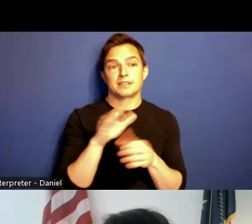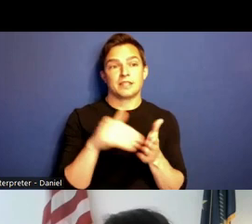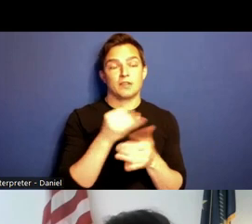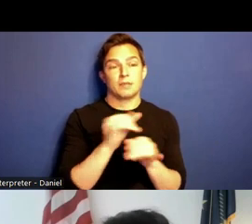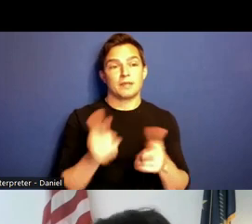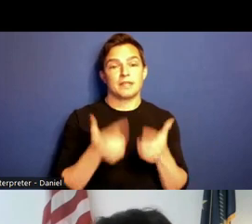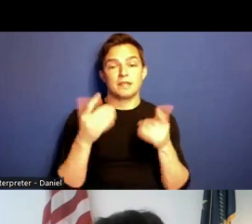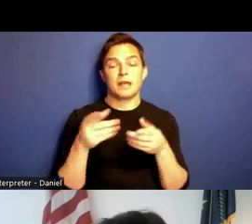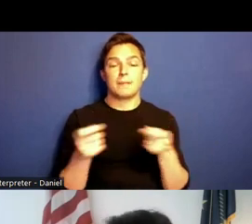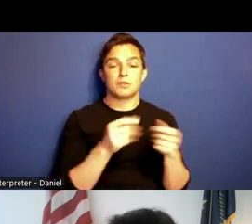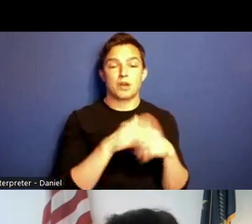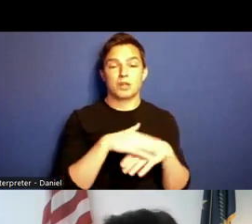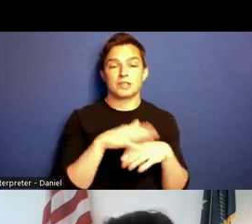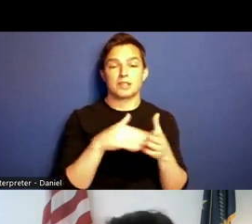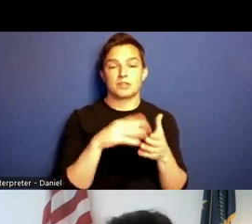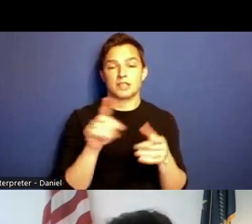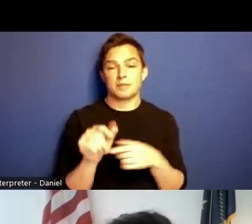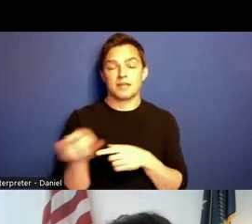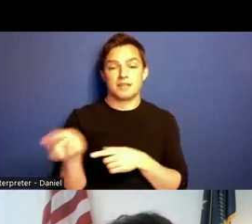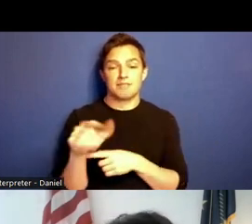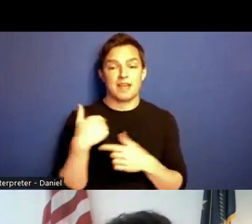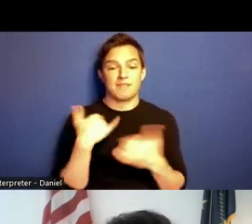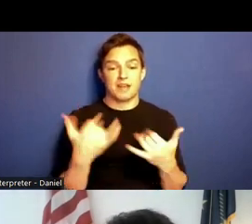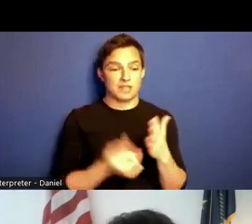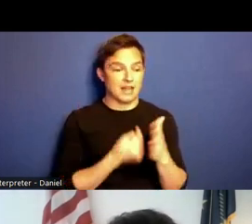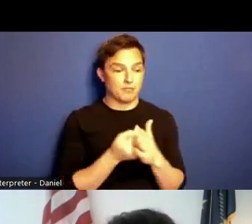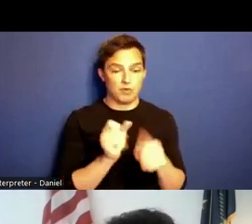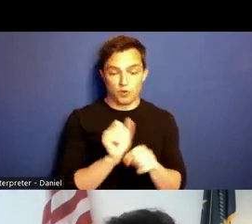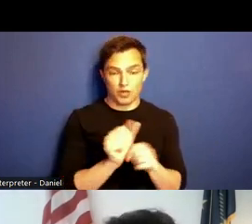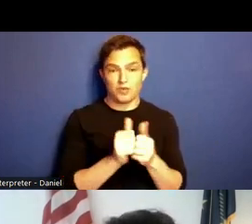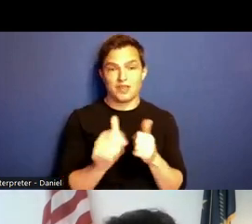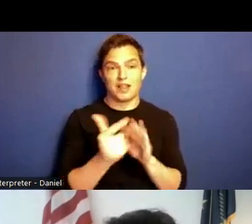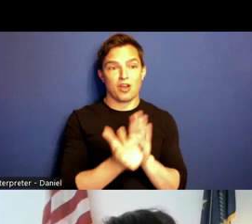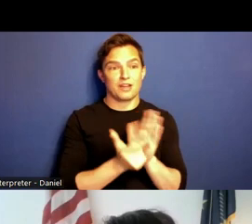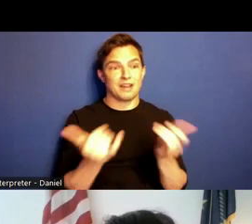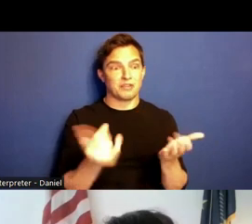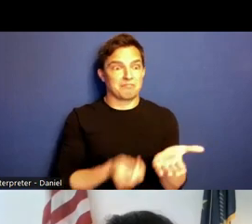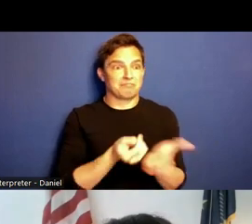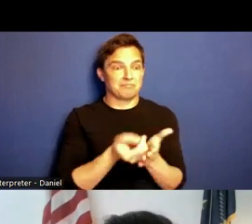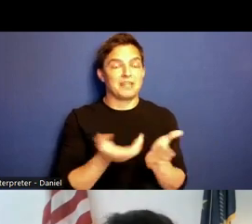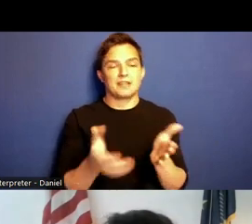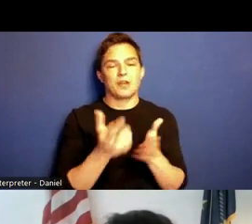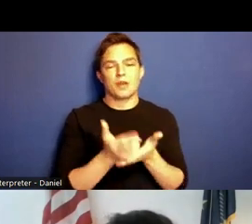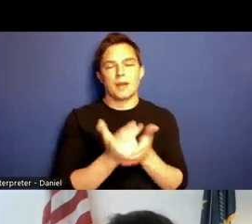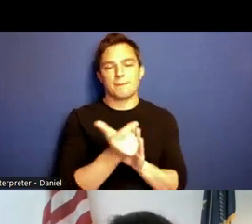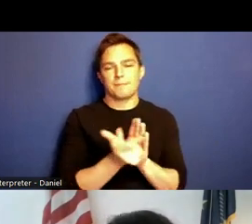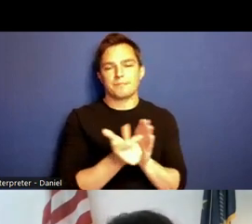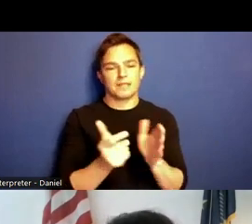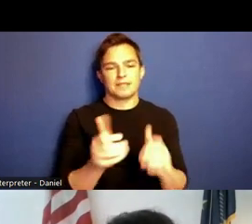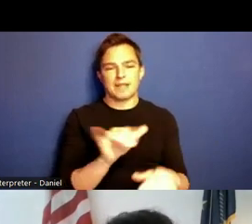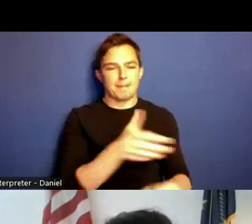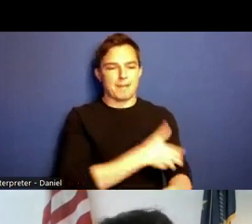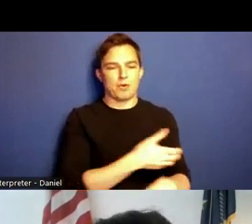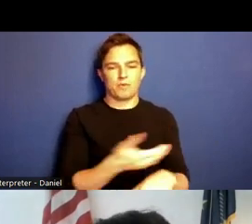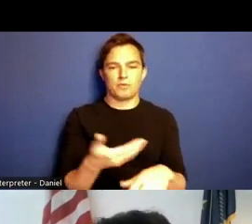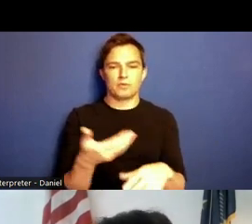on Disability has today, that we work with today. The Rehab Act is as powerful now as it